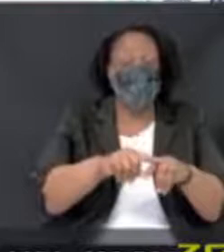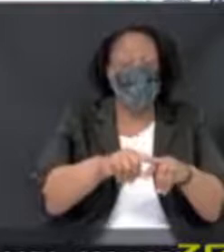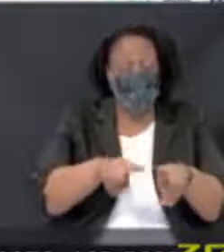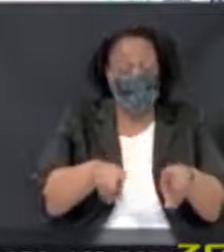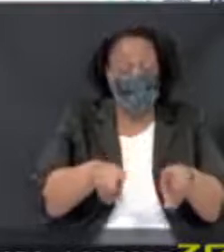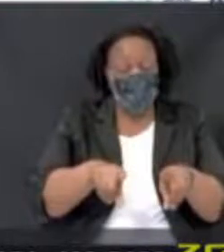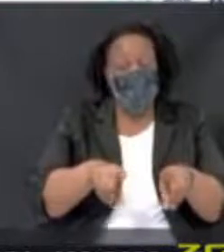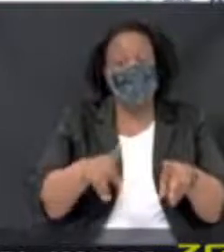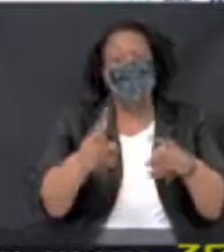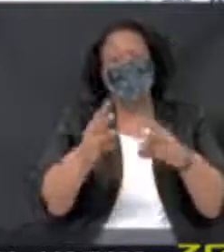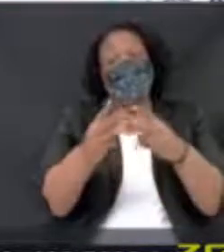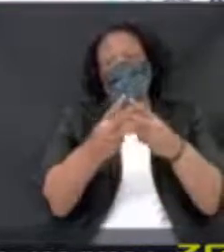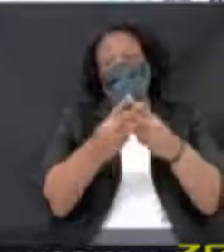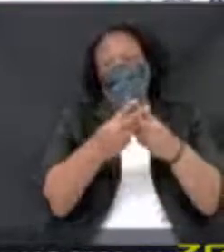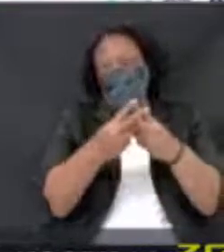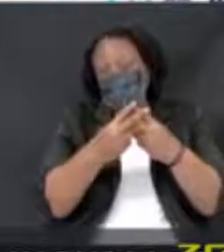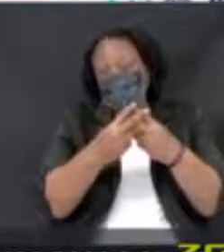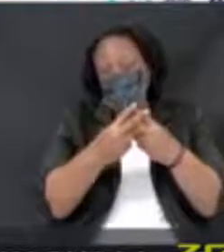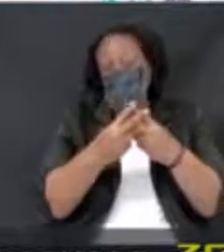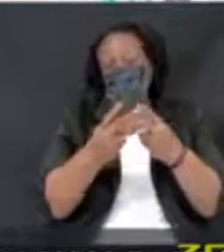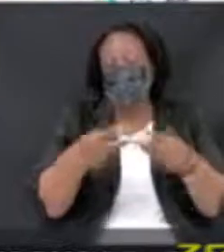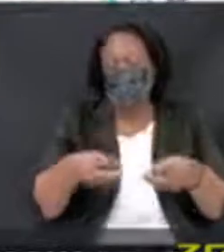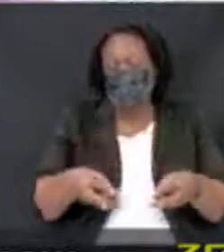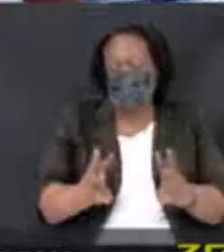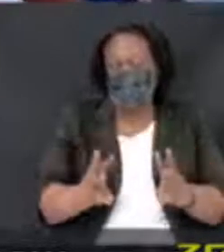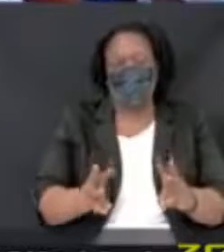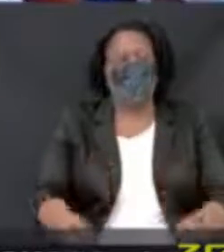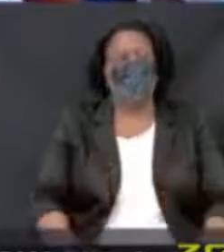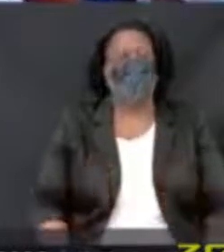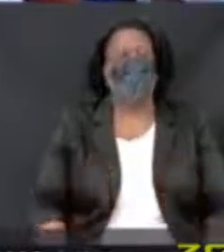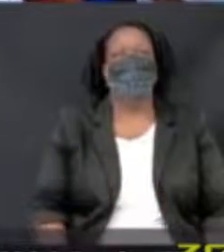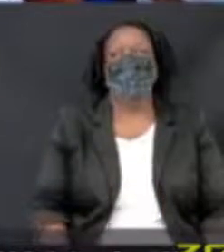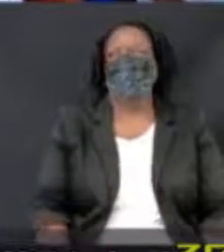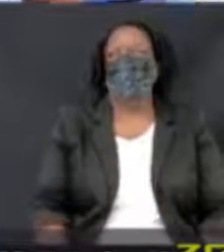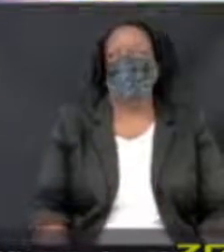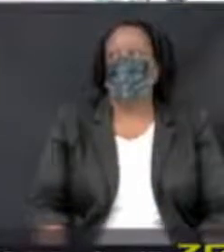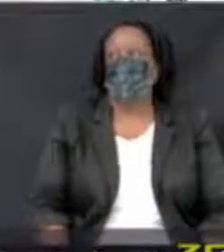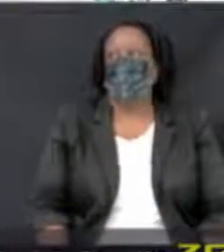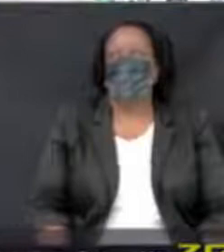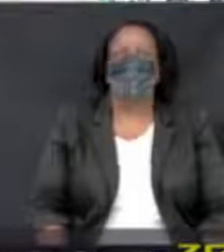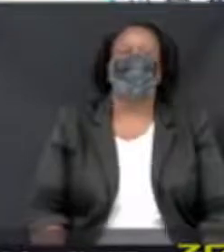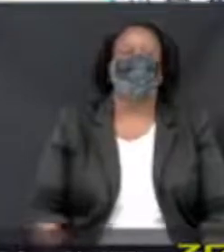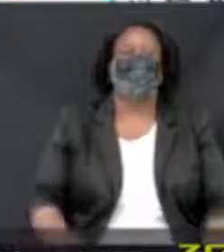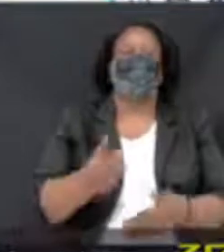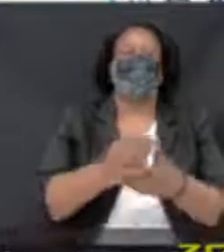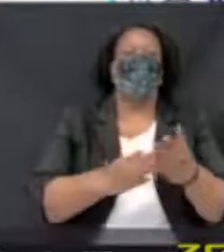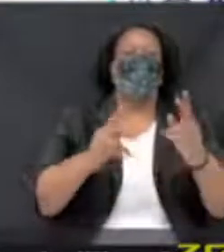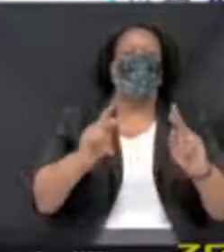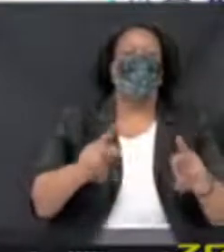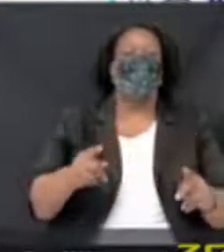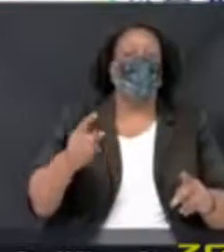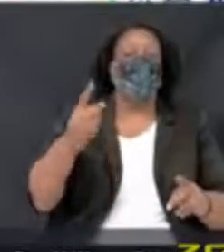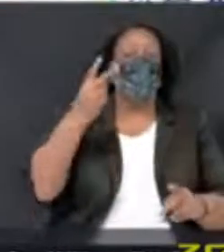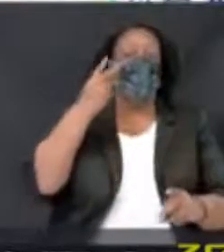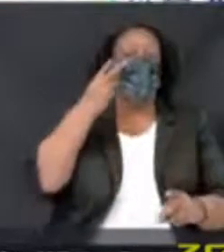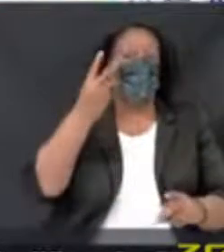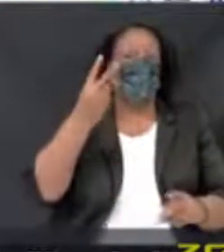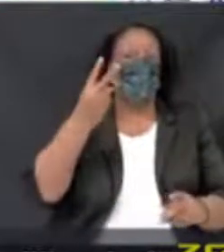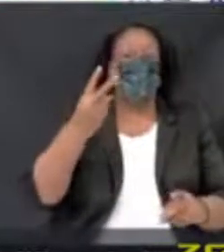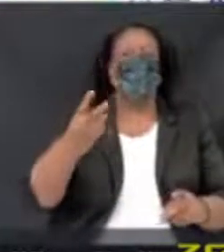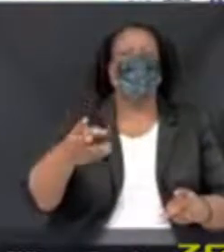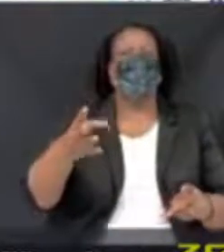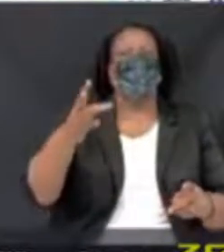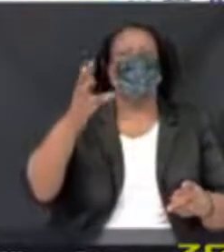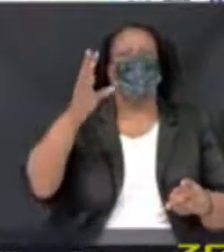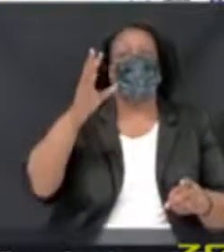safe manner. So you would have listened to the Prime Minister yesterday in his Leadership